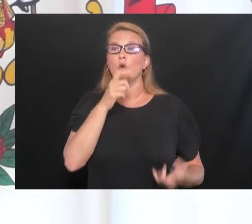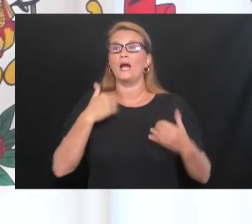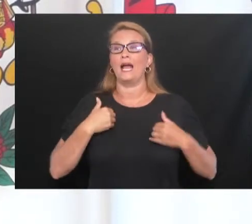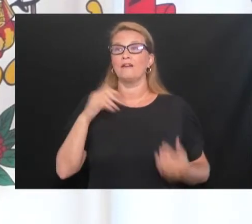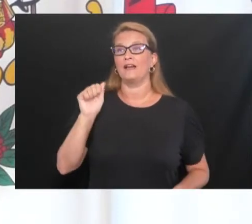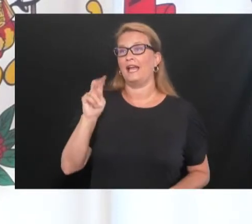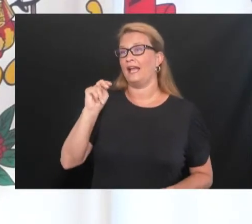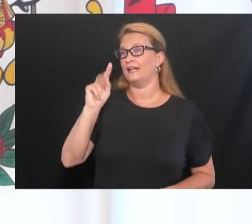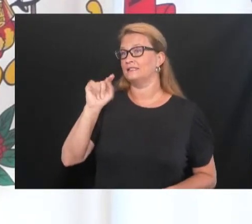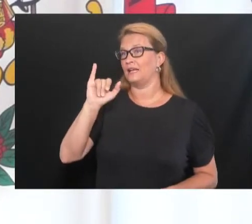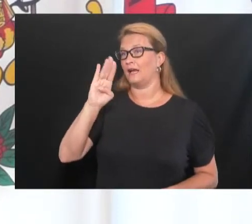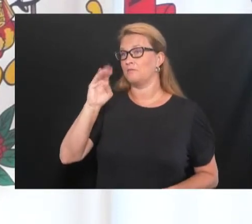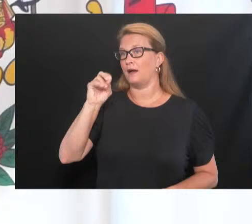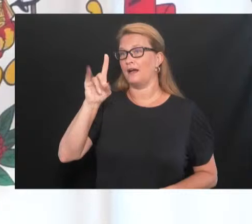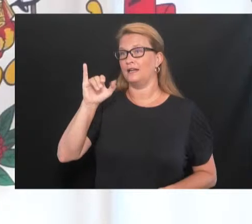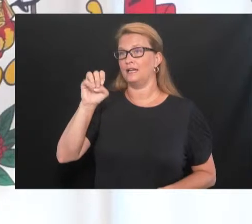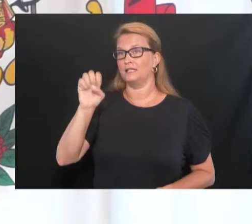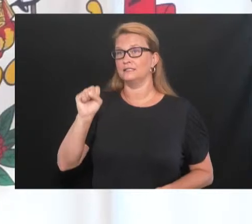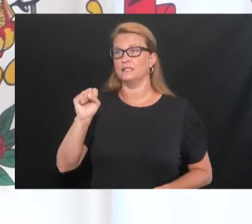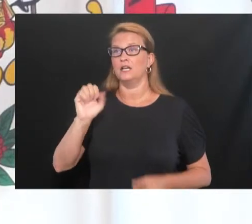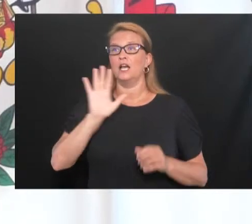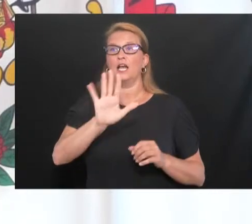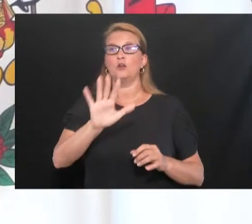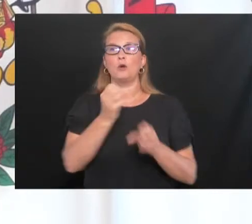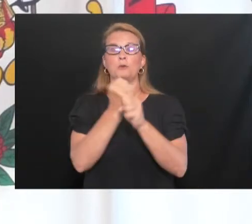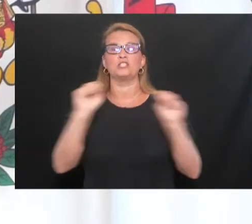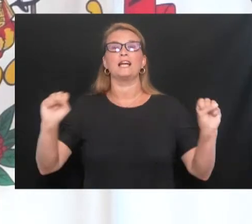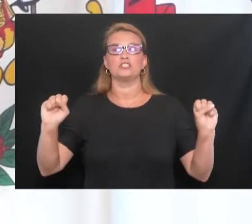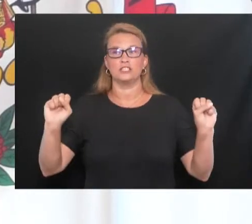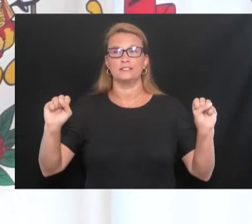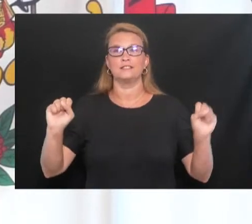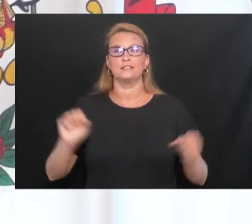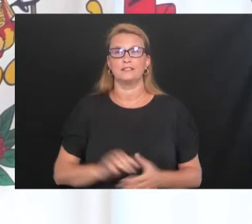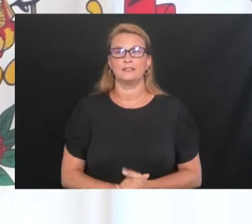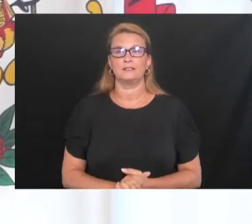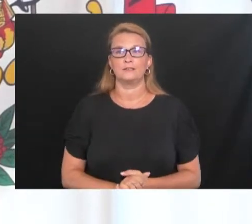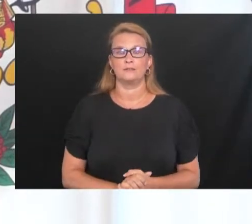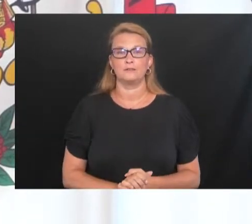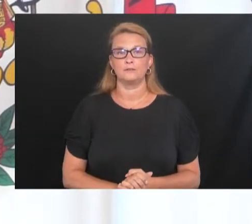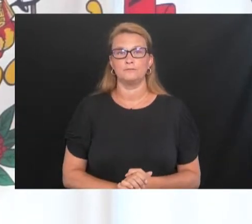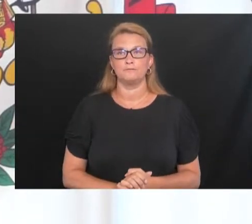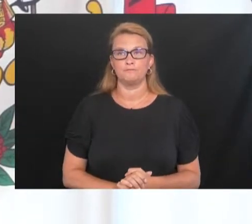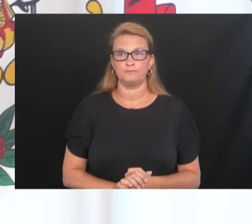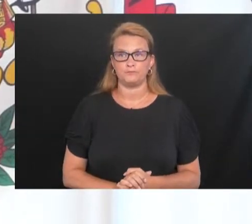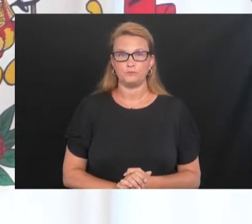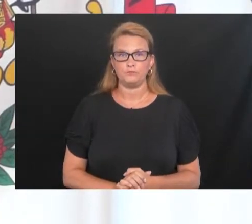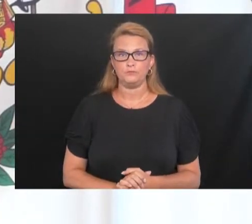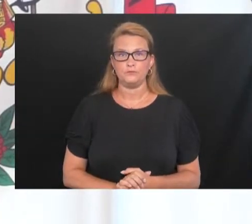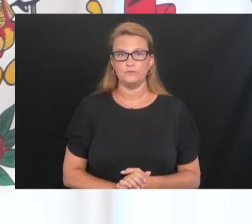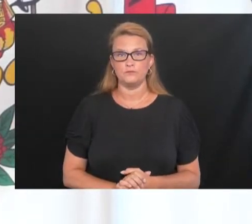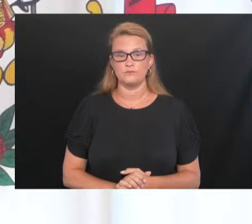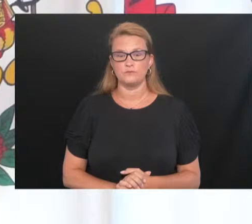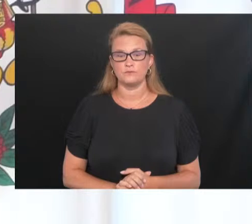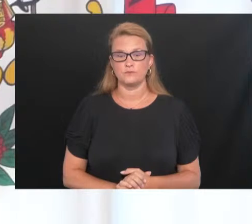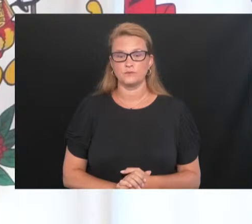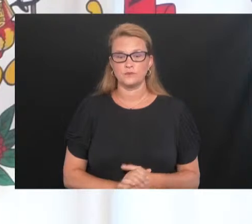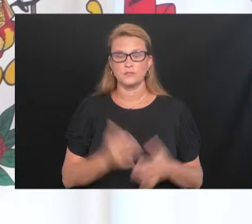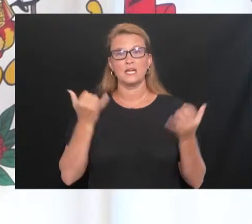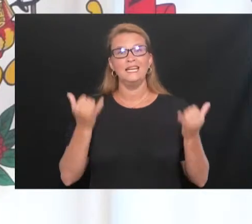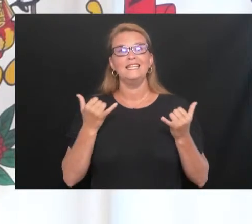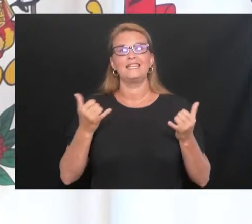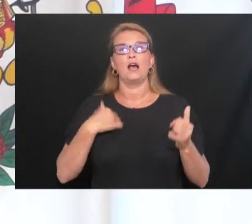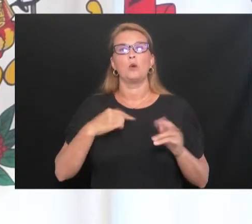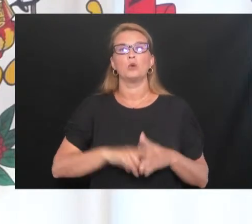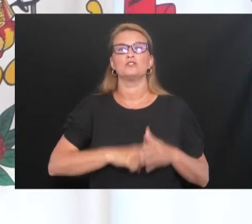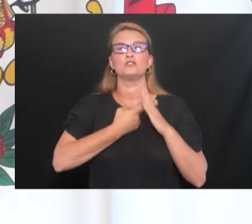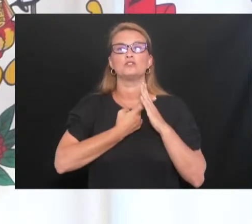how protected you really are. And so in doing so, I am initiating that we're going